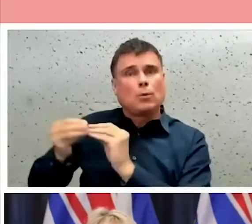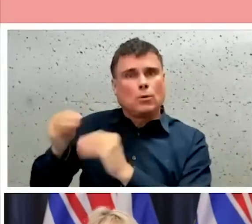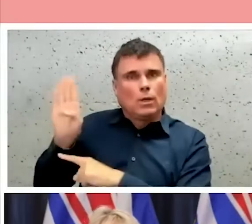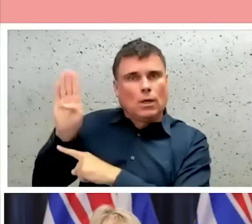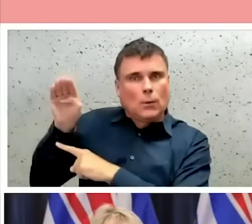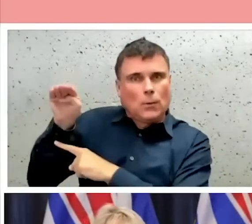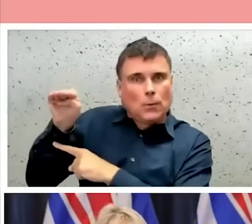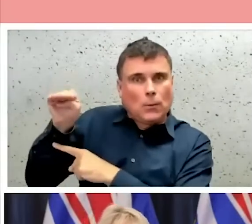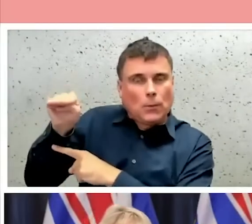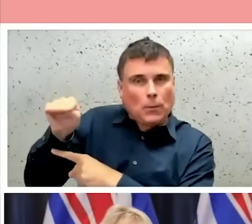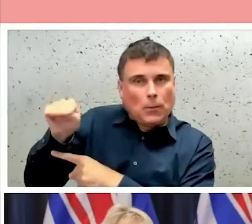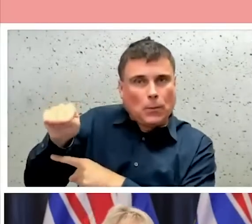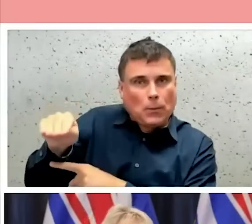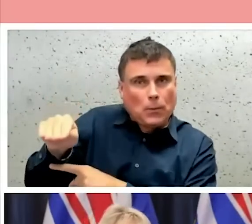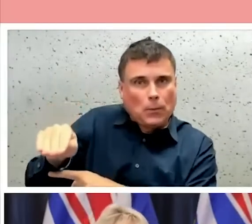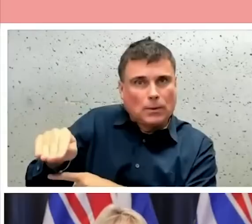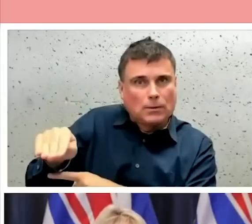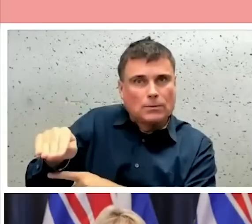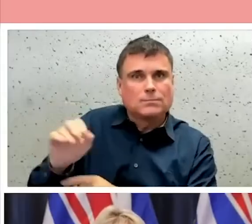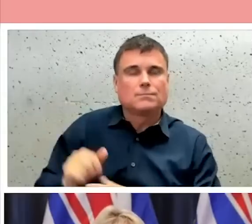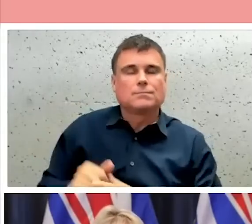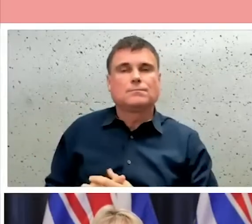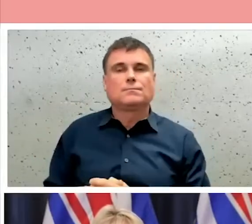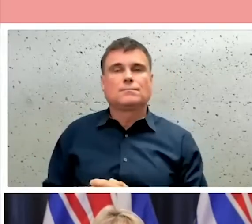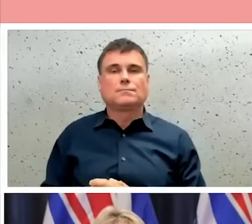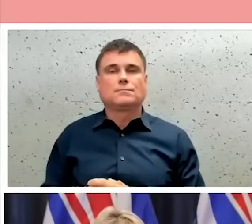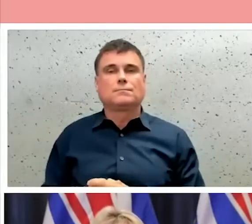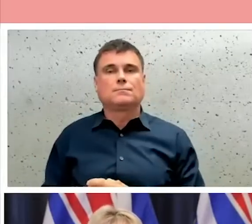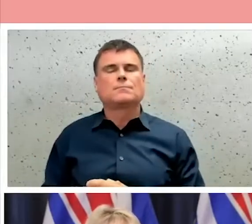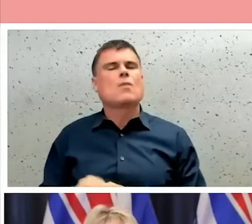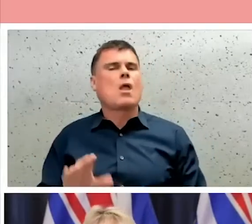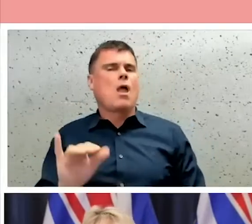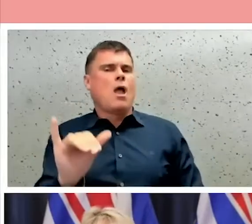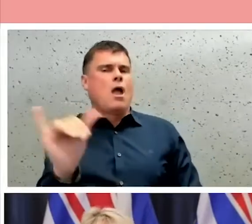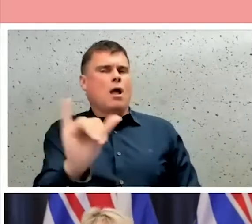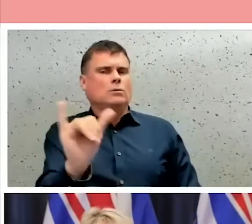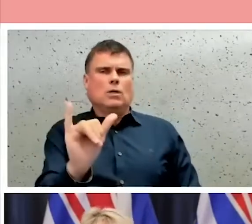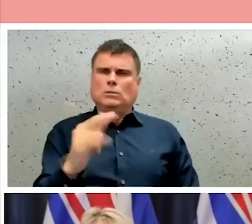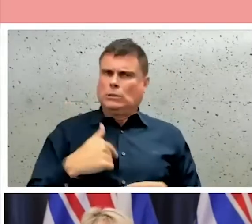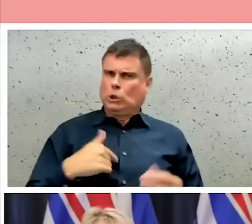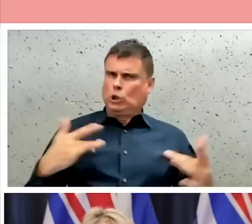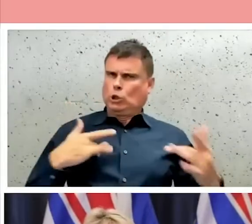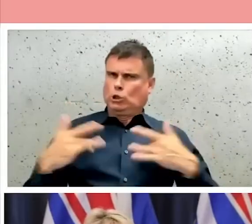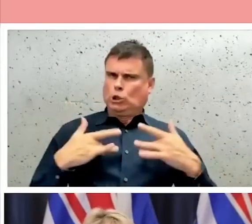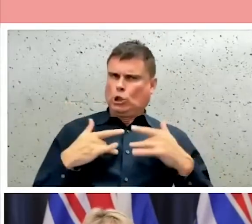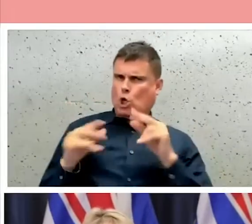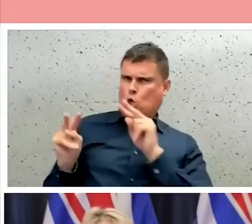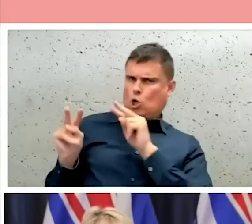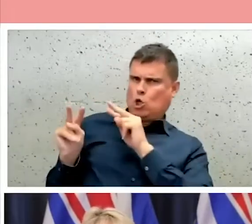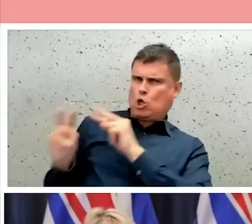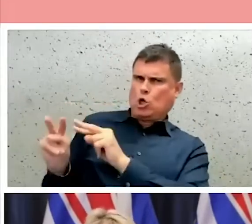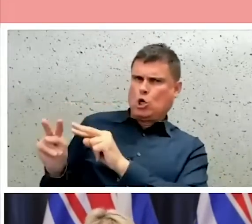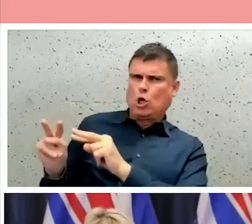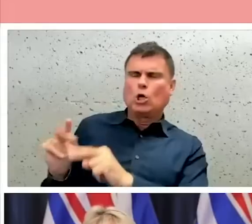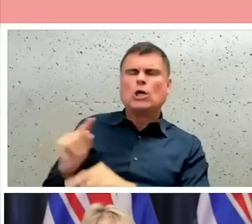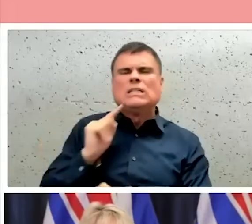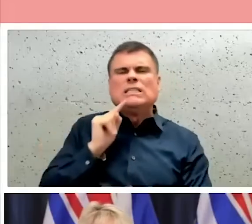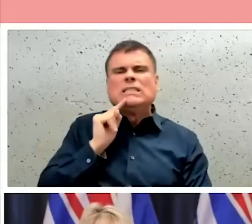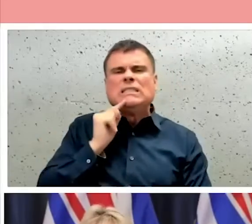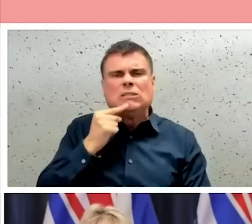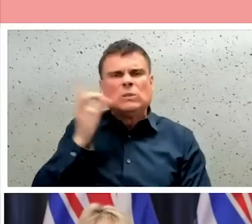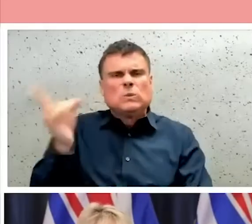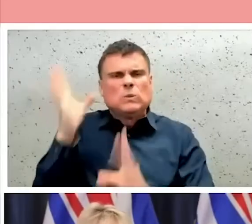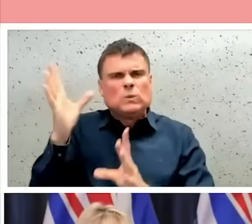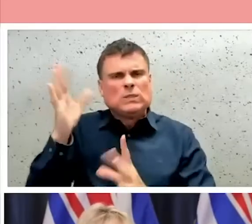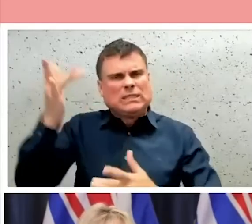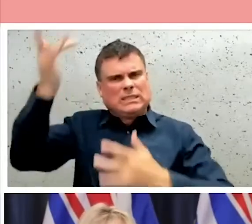course, we're very concerned about is, are we seeing severe illness in children? And we've been watching what's happened in other countries, particularly the US, where